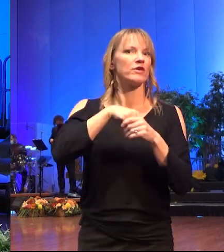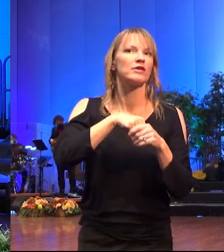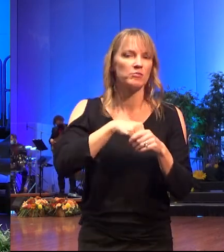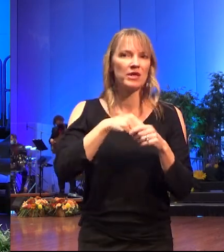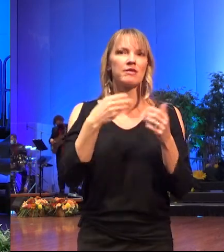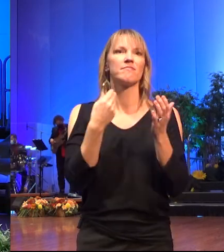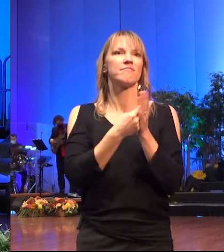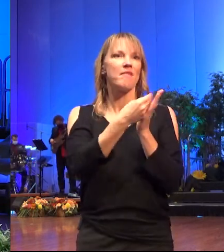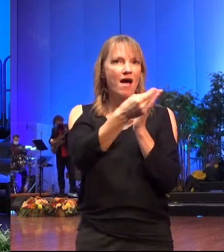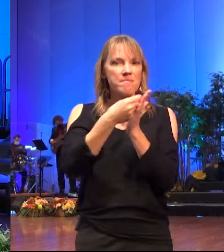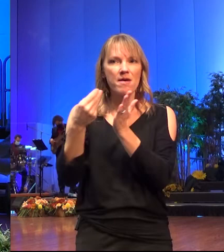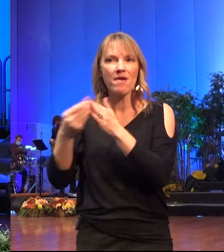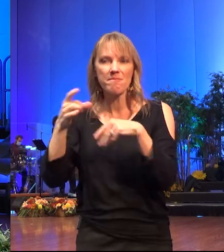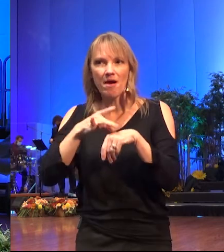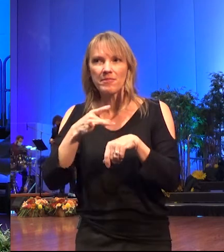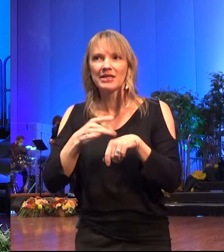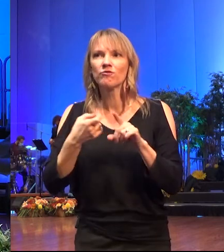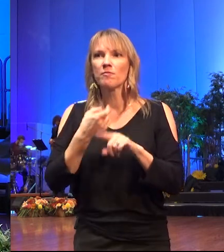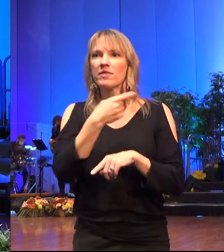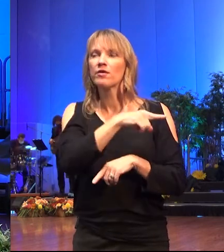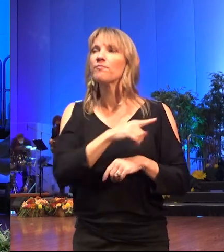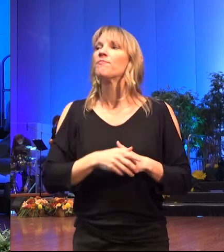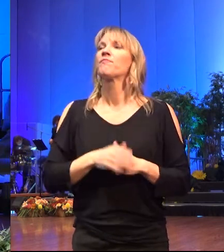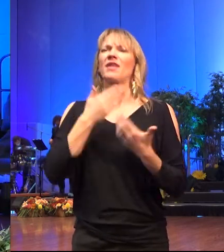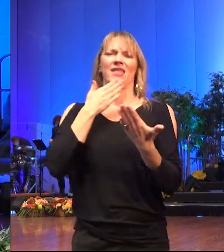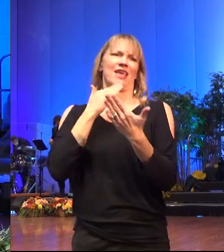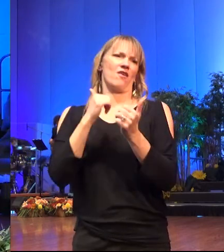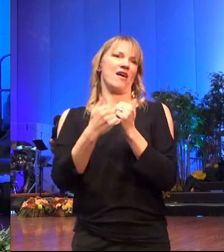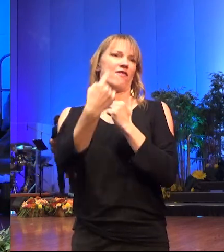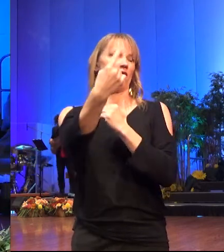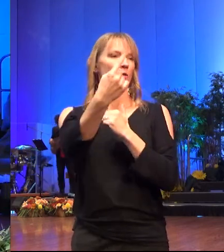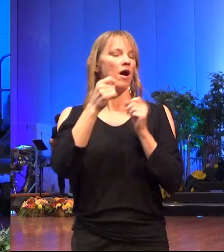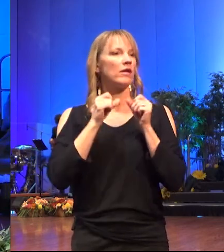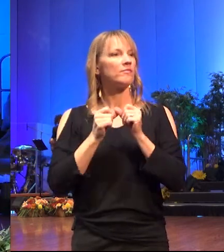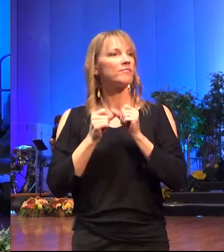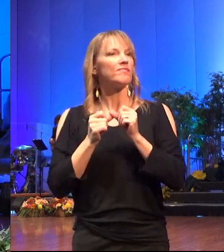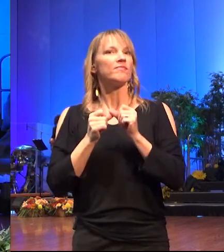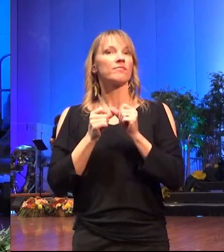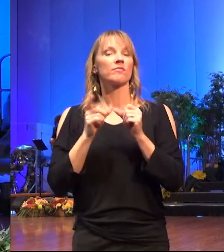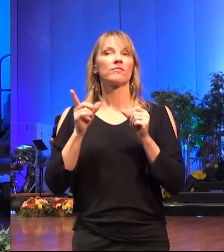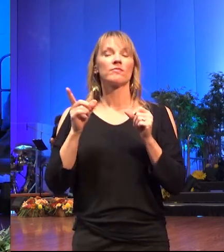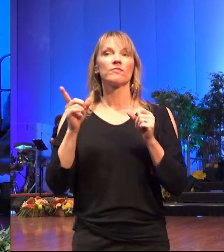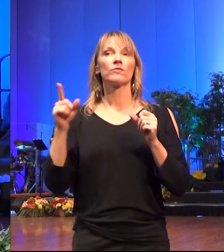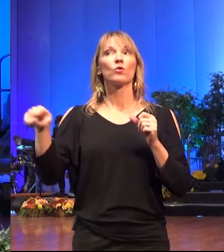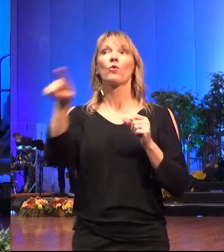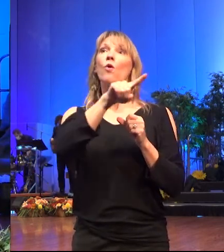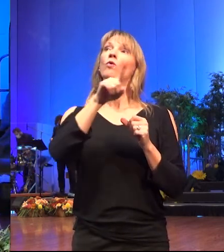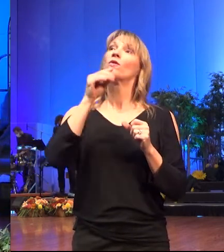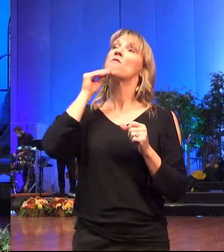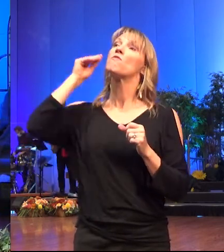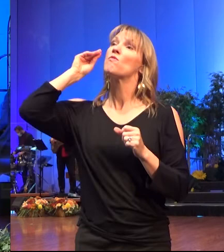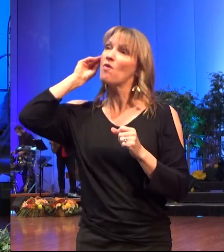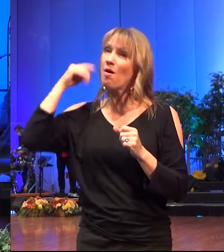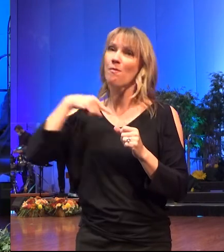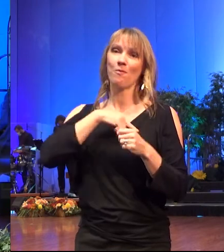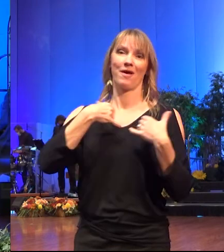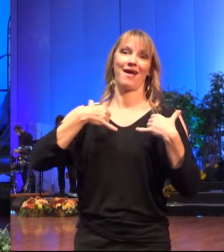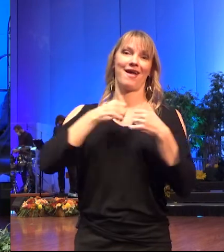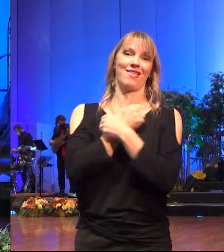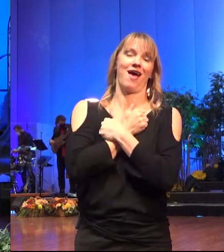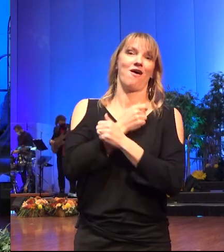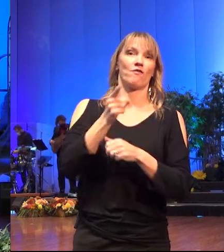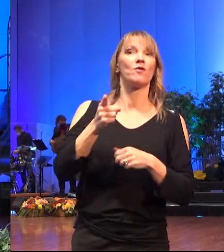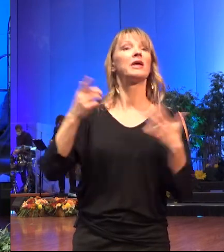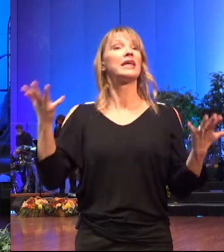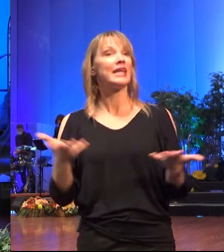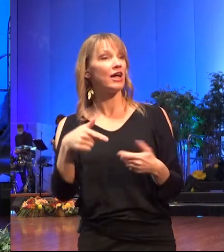you're still open after service today. Hey, thank you, everyone, for continuing. Those who are at home, we love you.